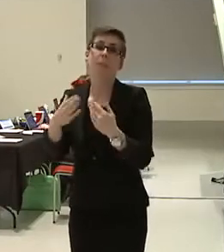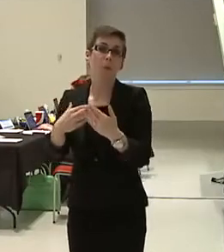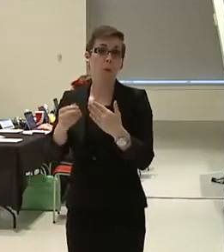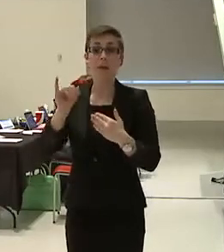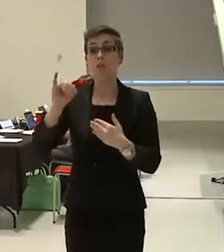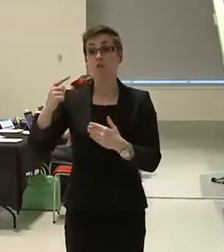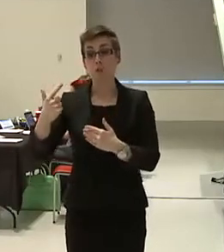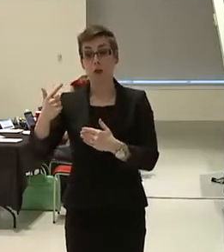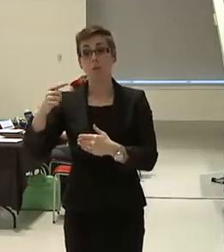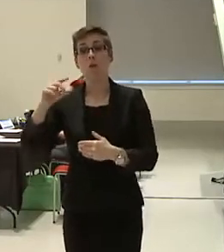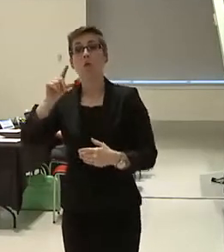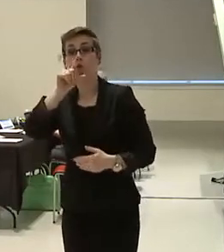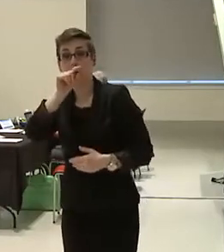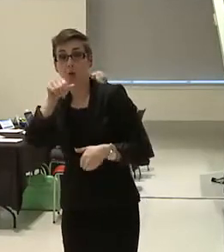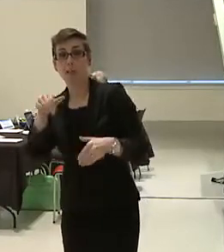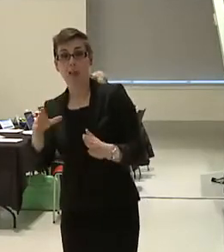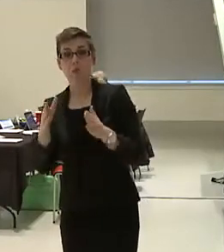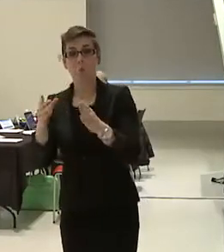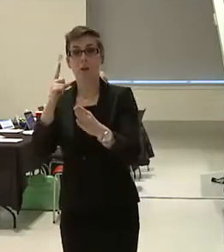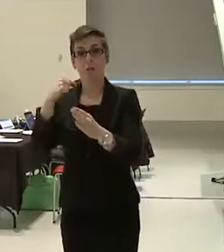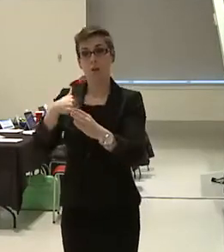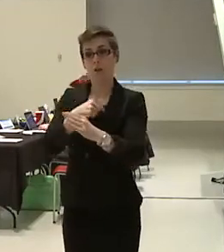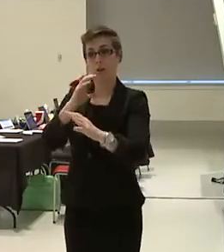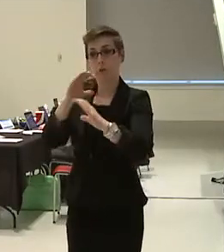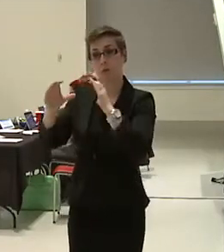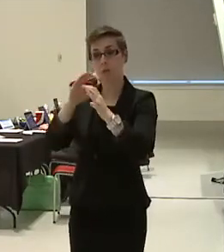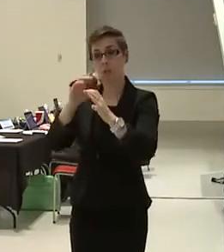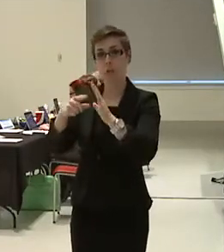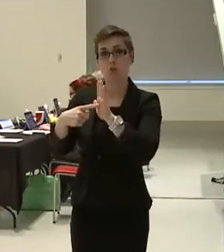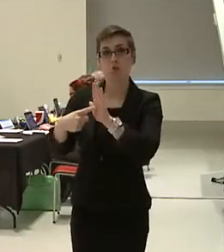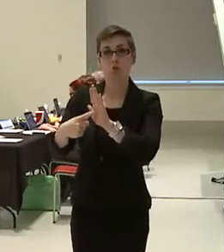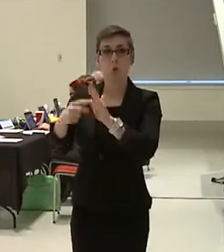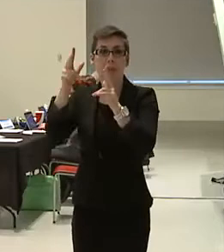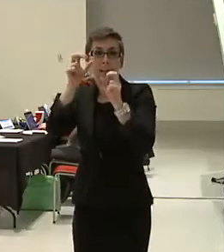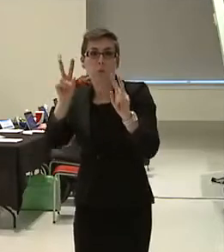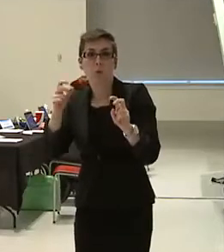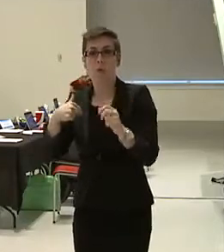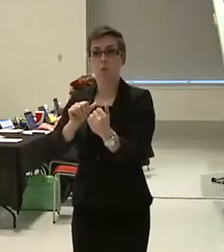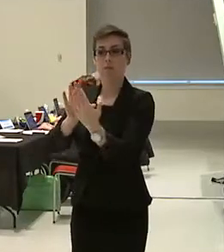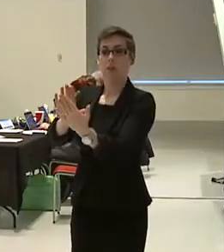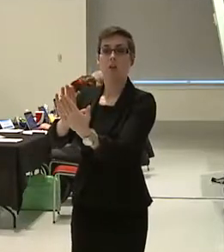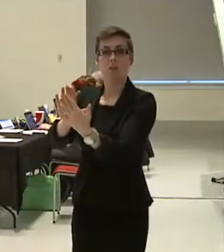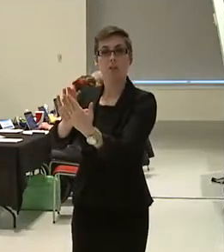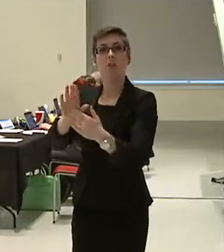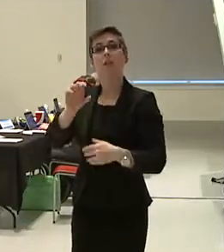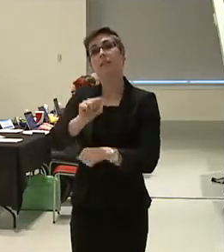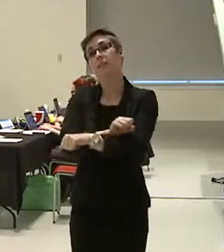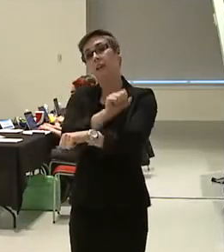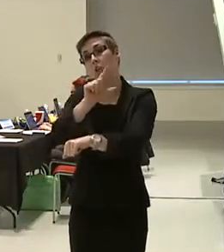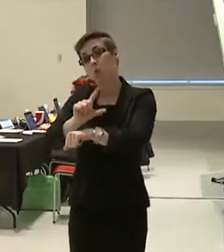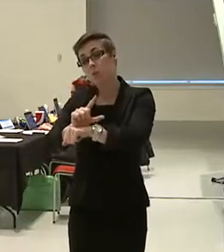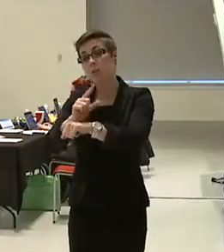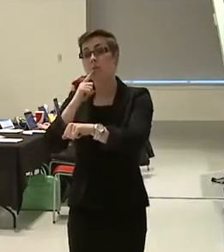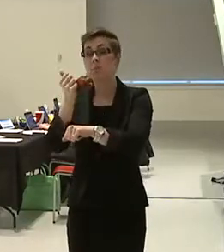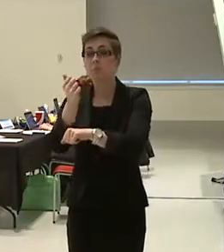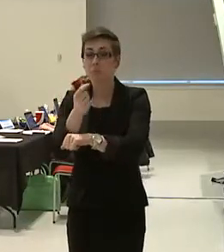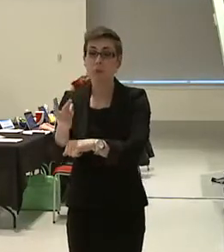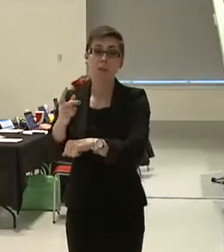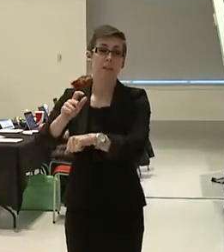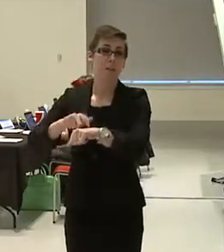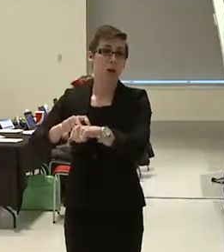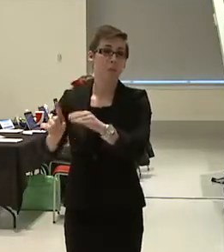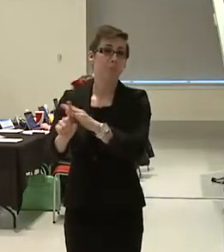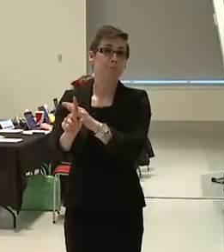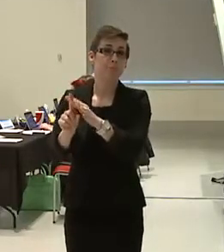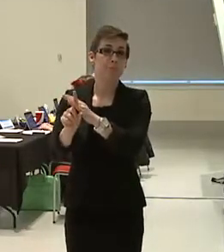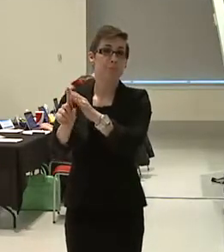to communicate with each other and also to show the evil that we face. So in St. Louis, there have been many times where we have faced the